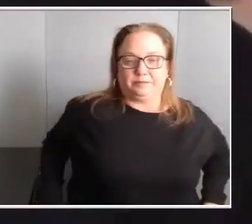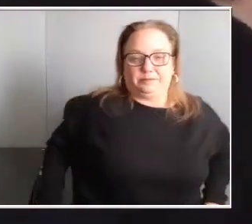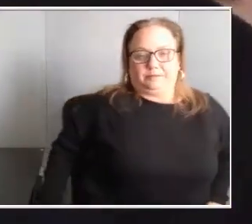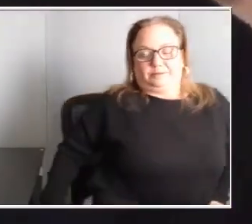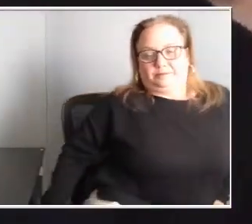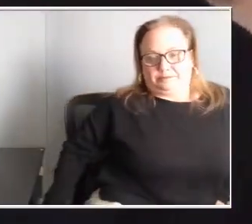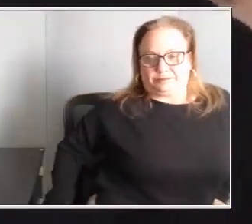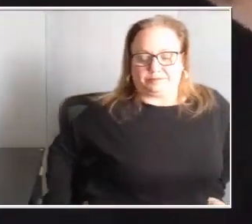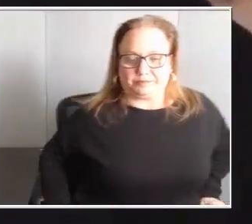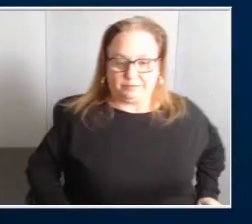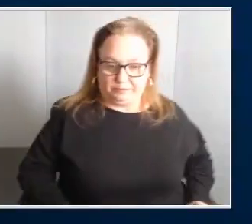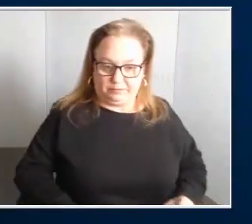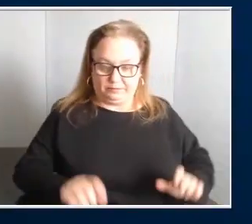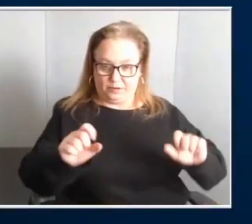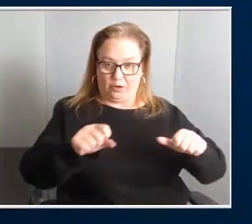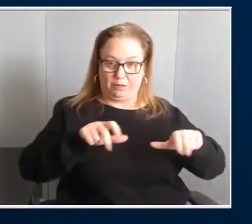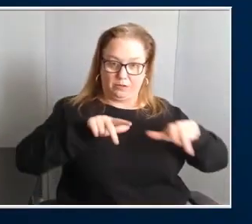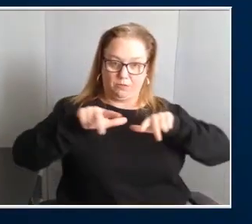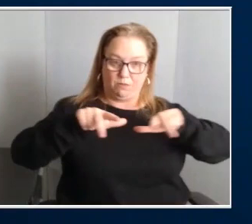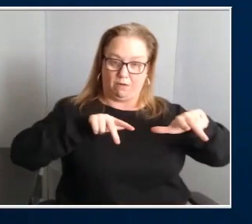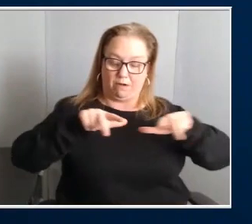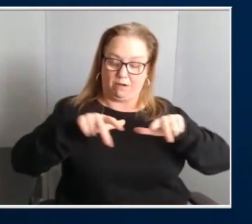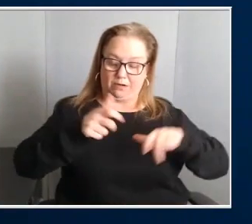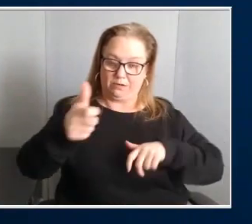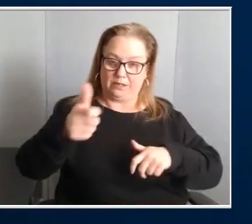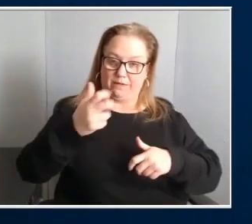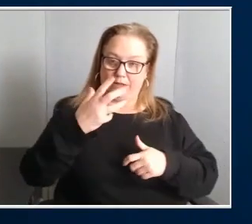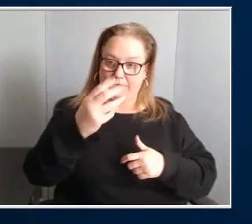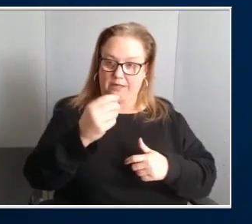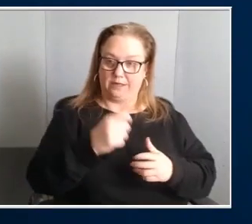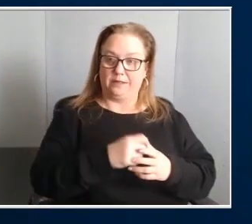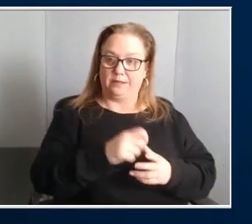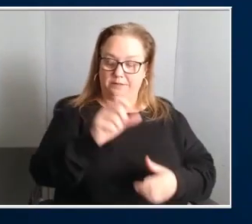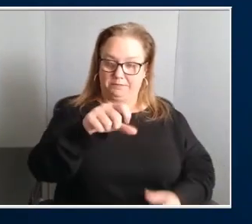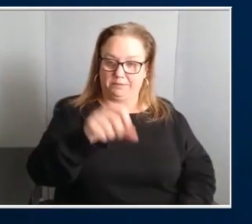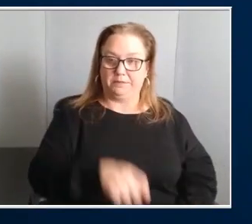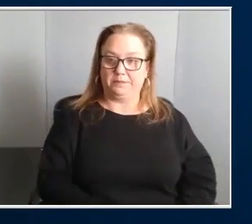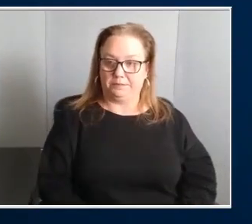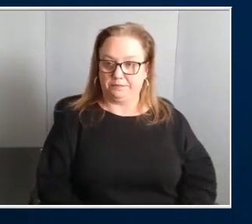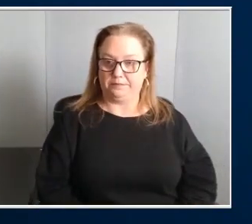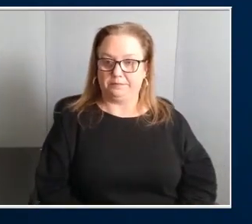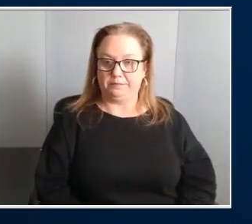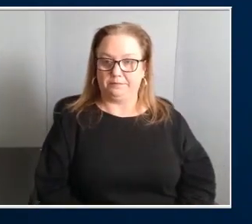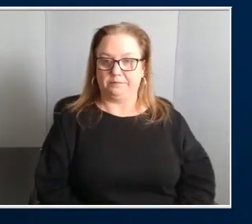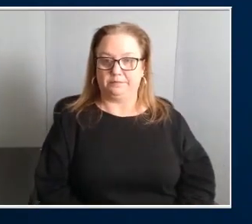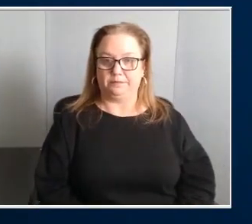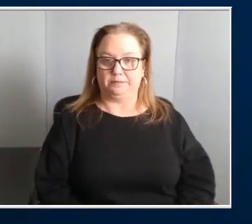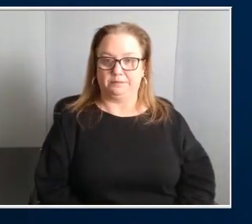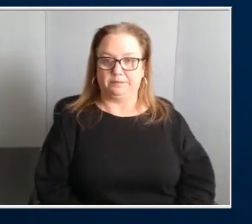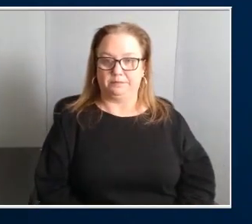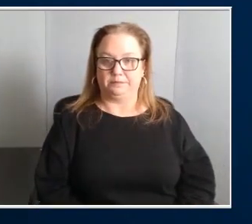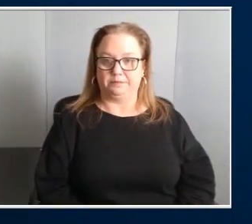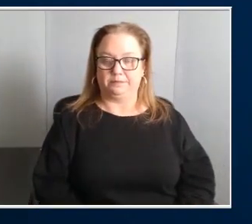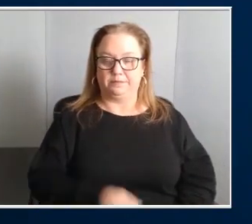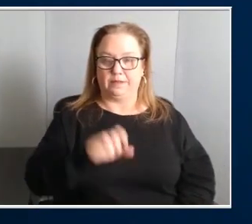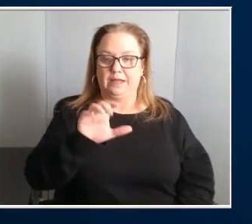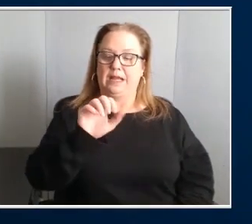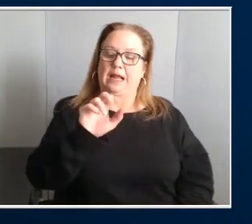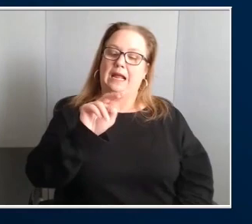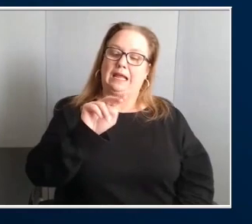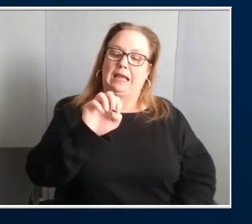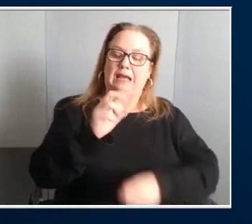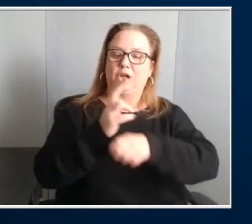And are you able to get out and walk on your own? And Yes. So he used the cane for a little